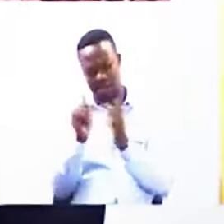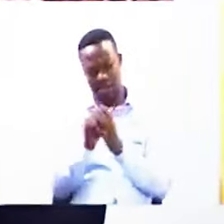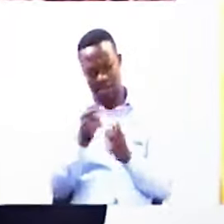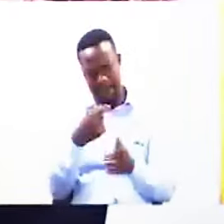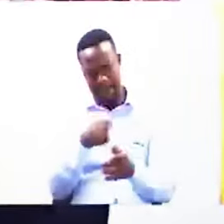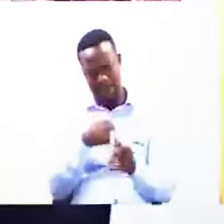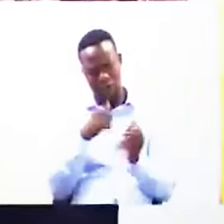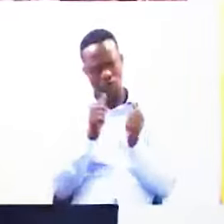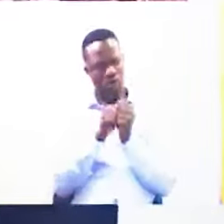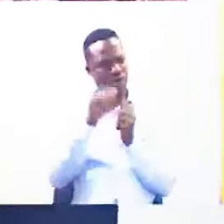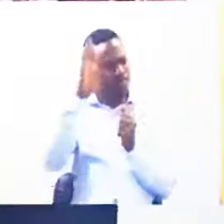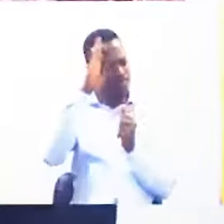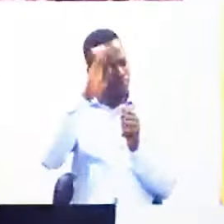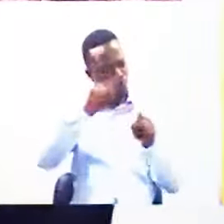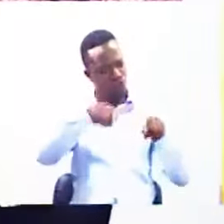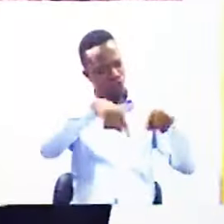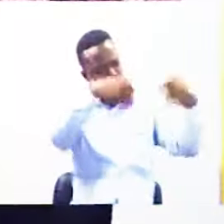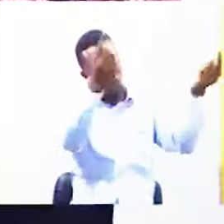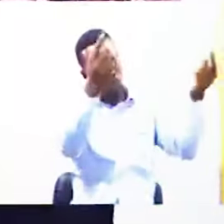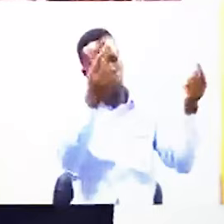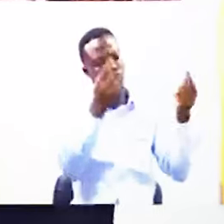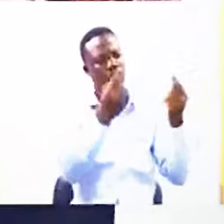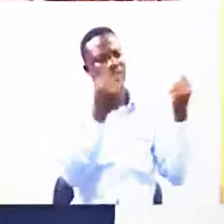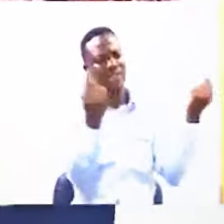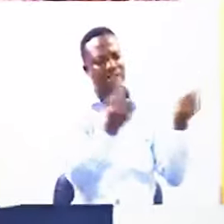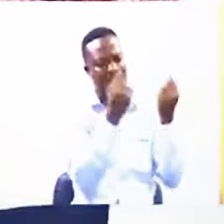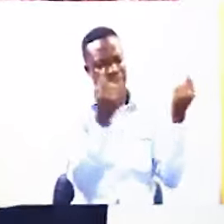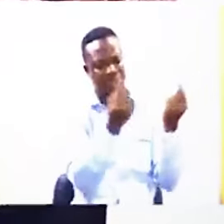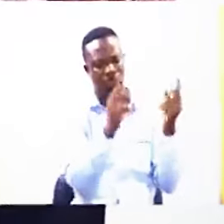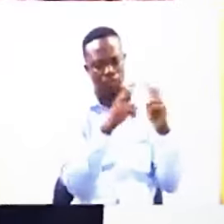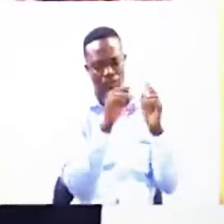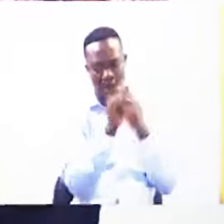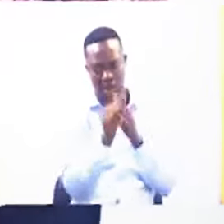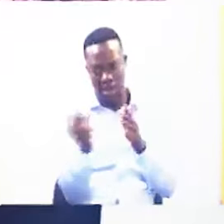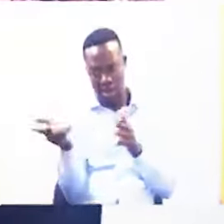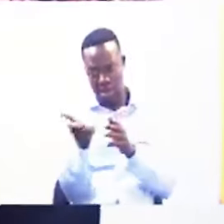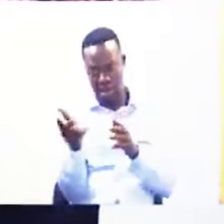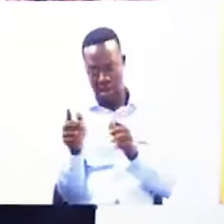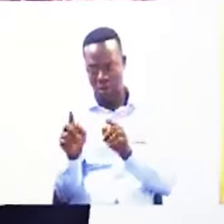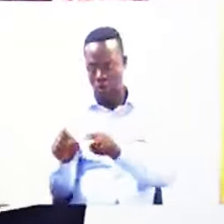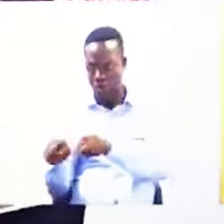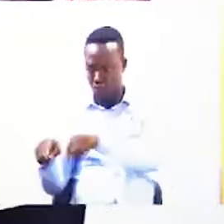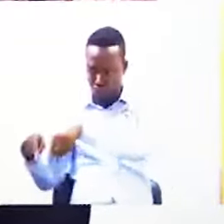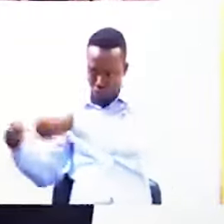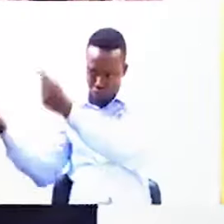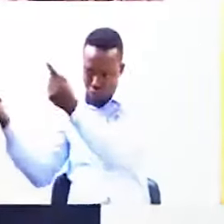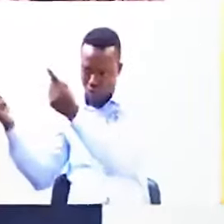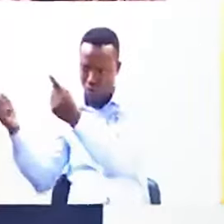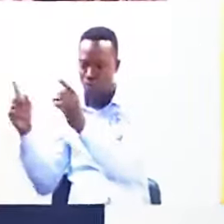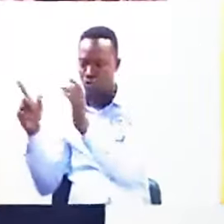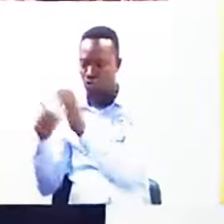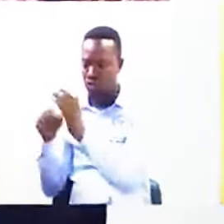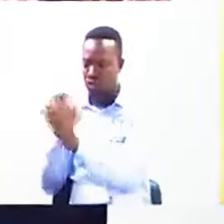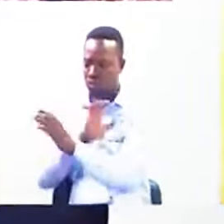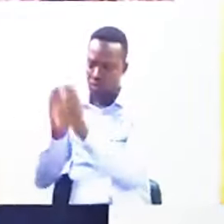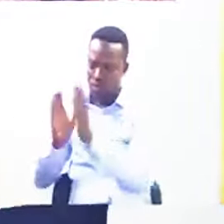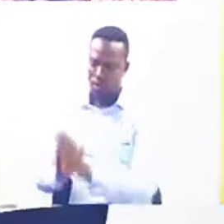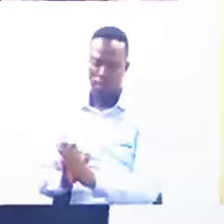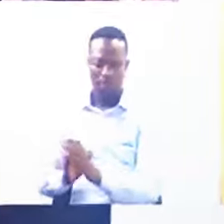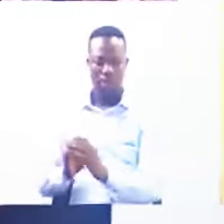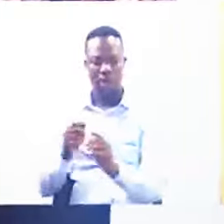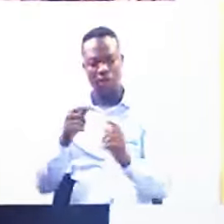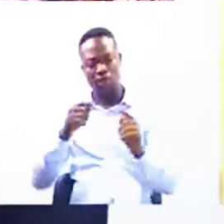Gentiles and they to the circumcised. Now, who no adoma wade amma meno Jacobo any kefa ni Johania wo buong